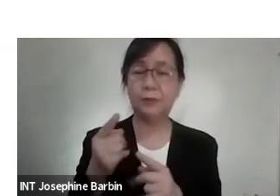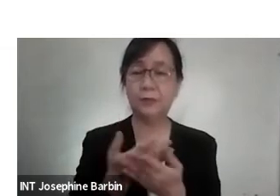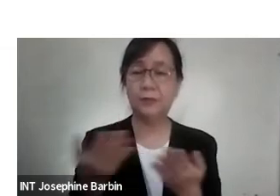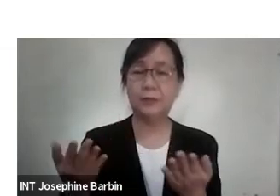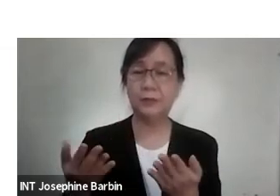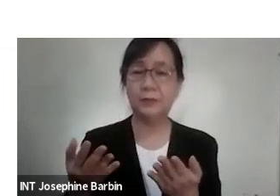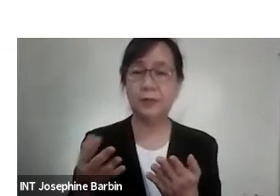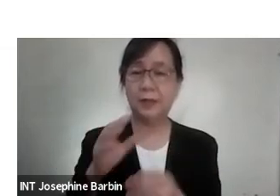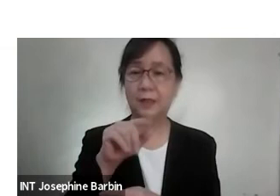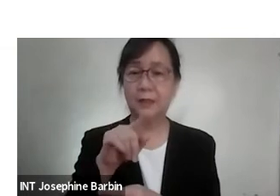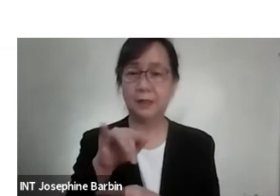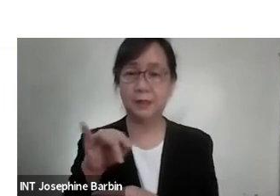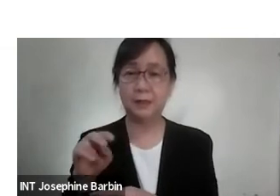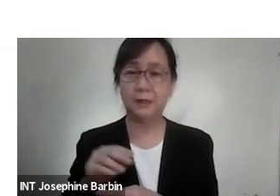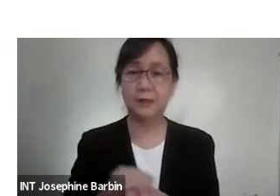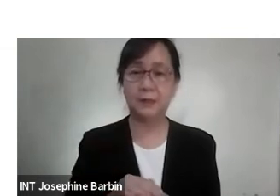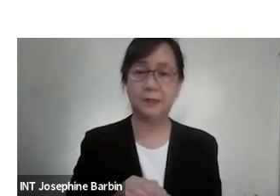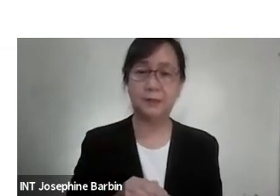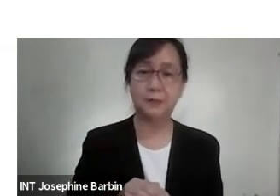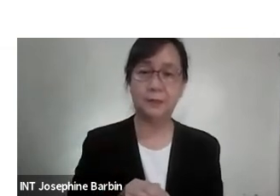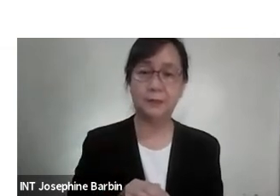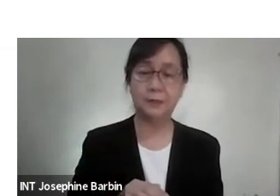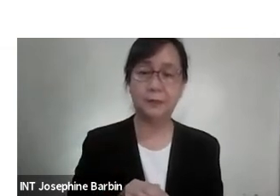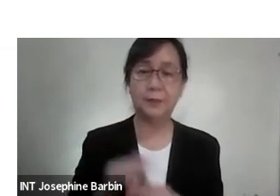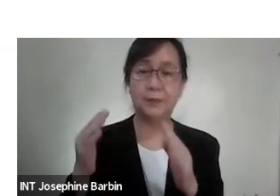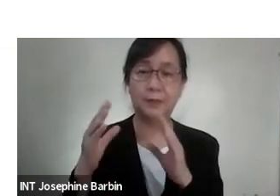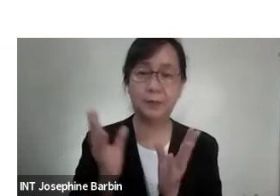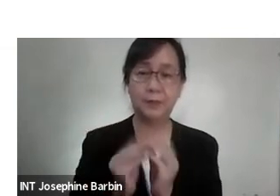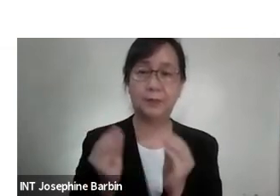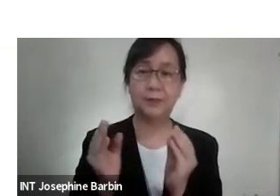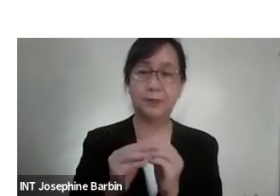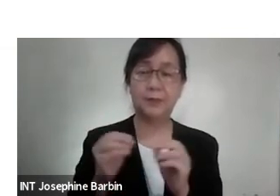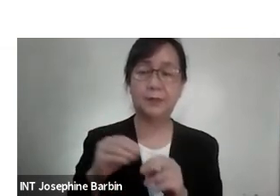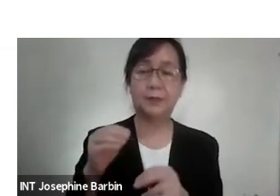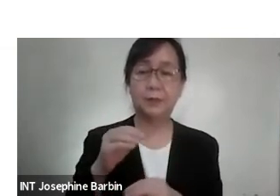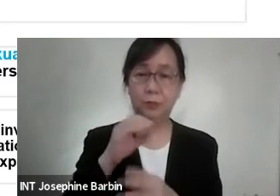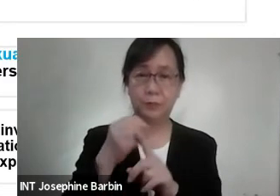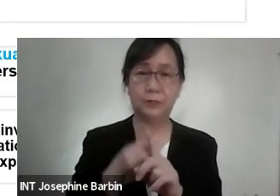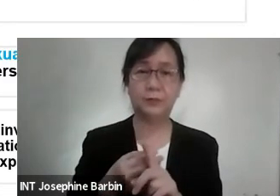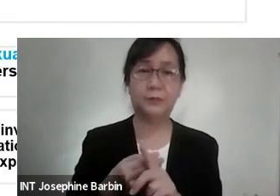for the ASEAN leaders during the 38th summit in October. Next slide, please.